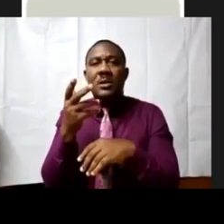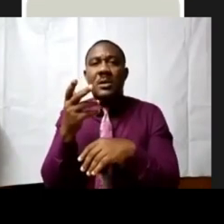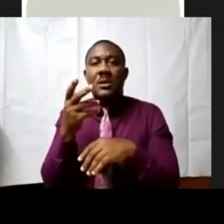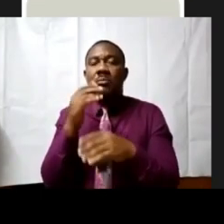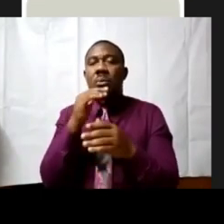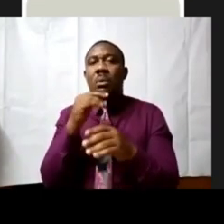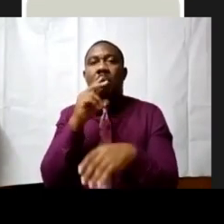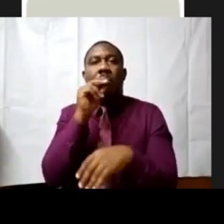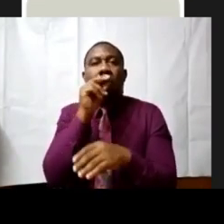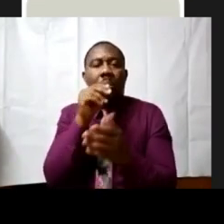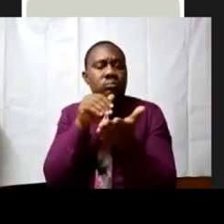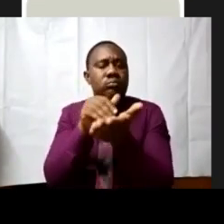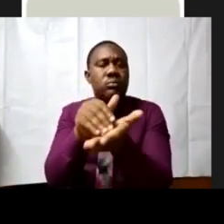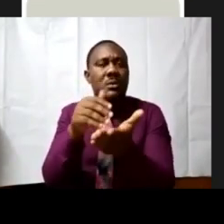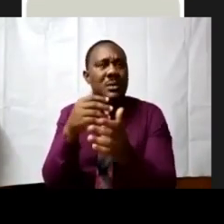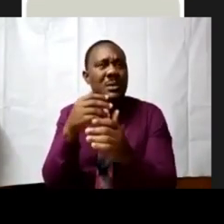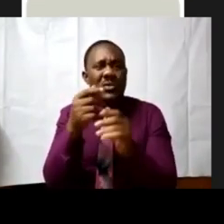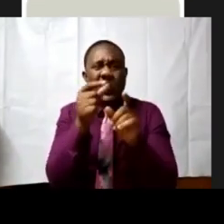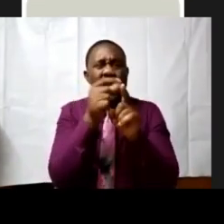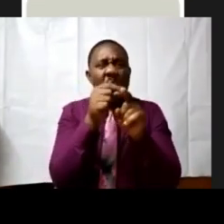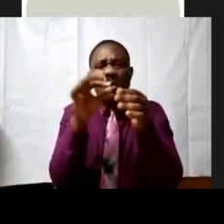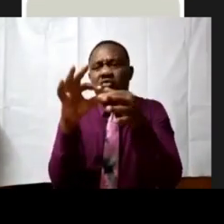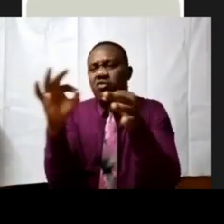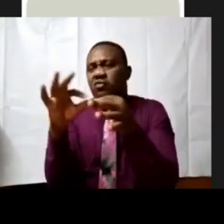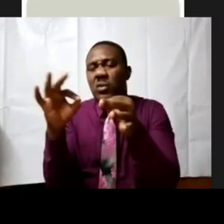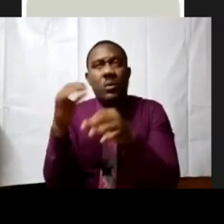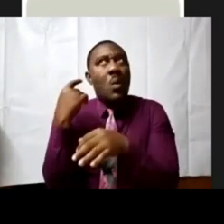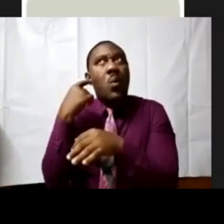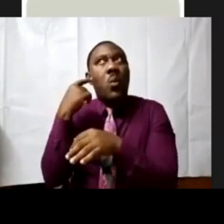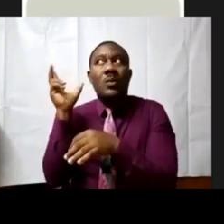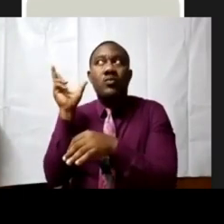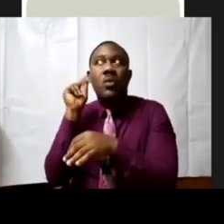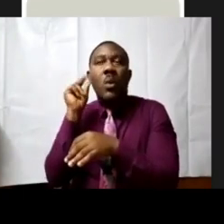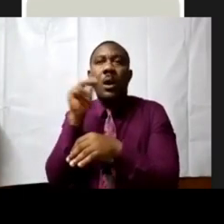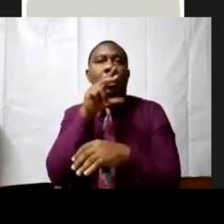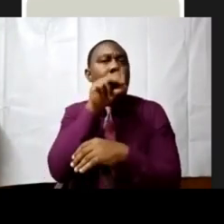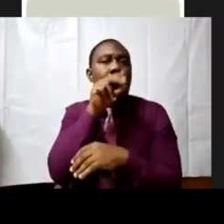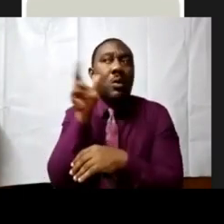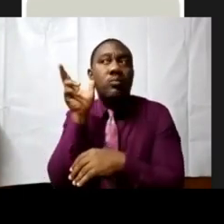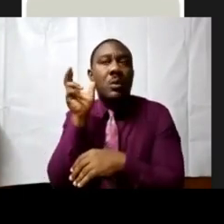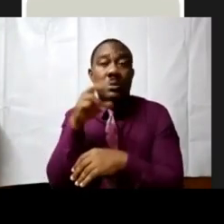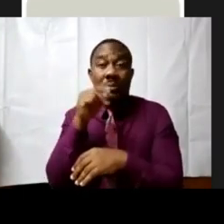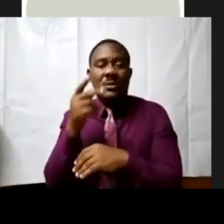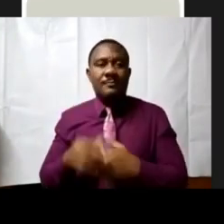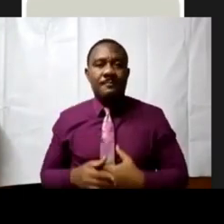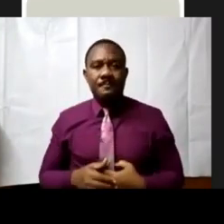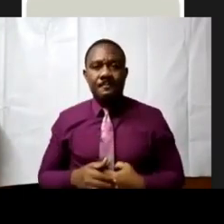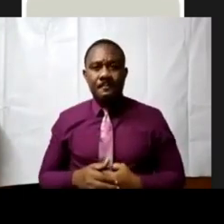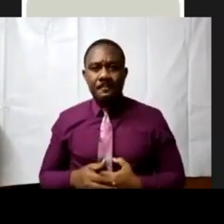or phrases previously heard, phenomenal reversals, that is like you can't